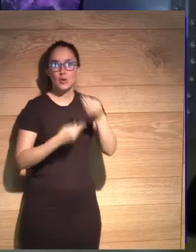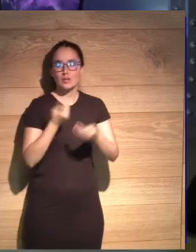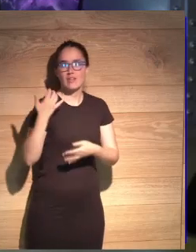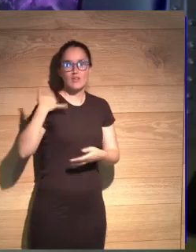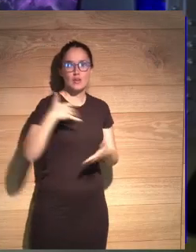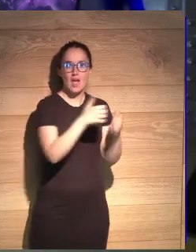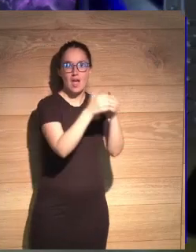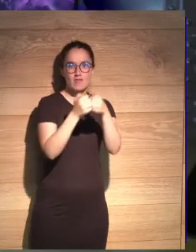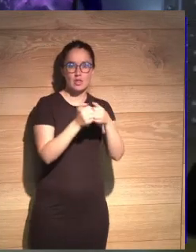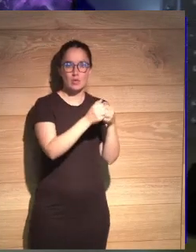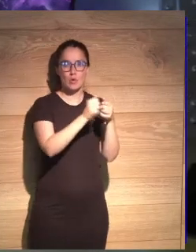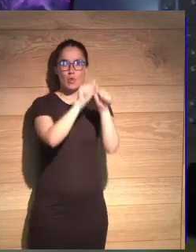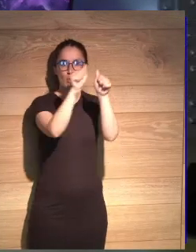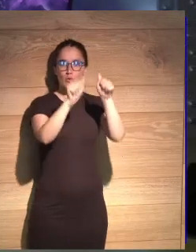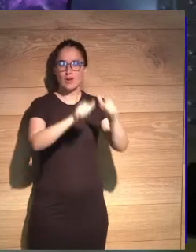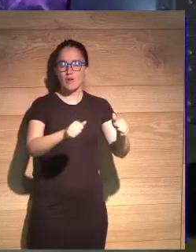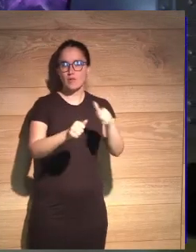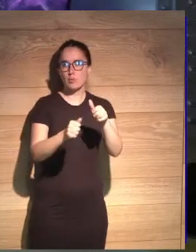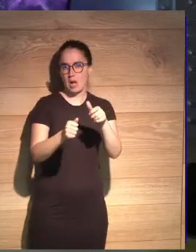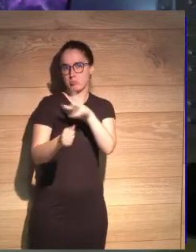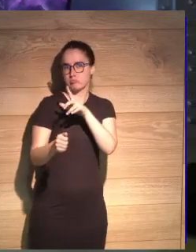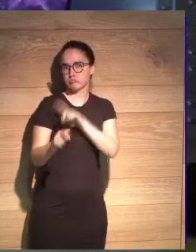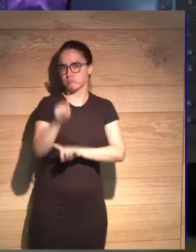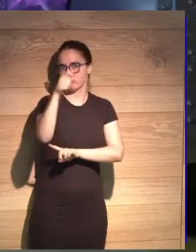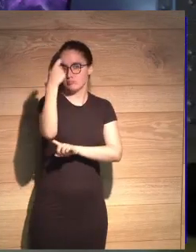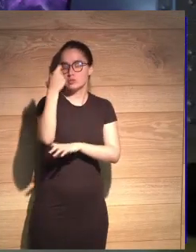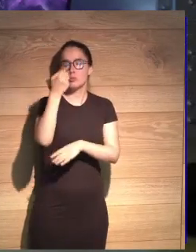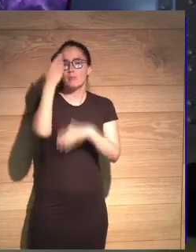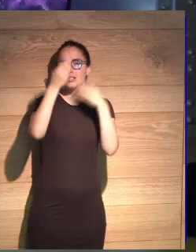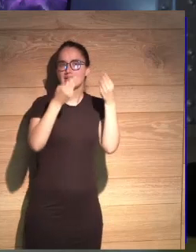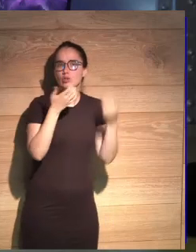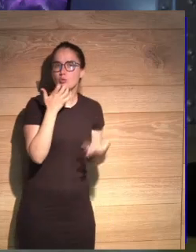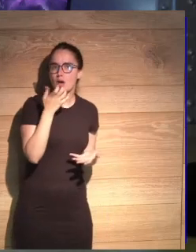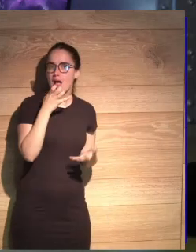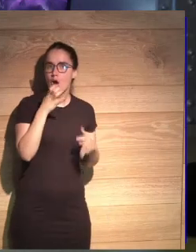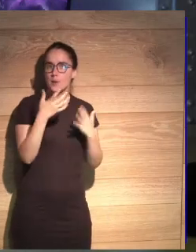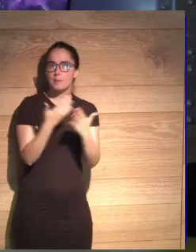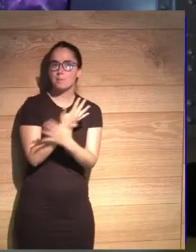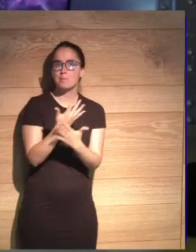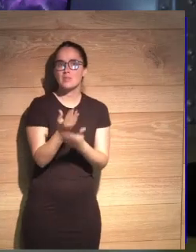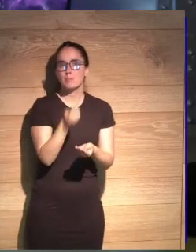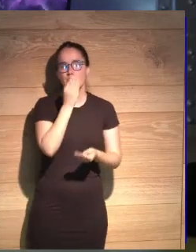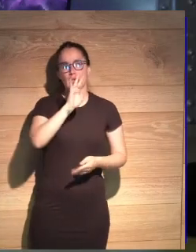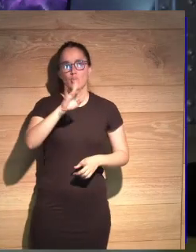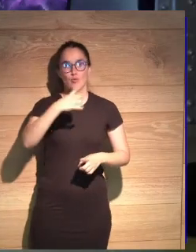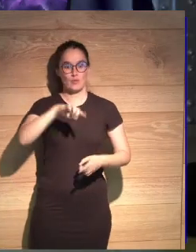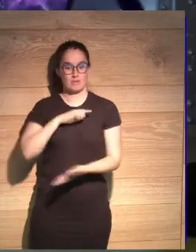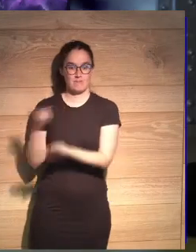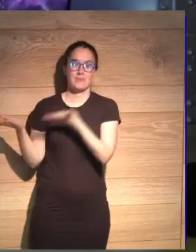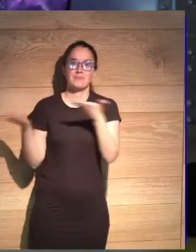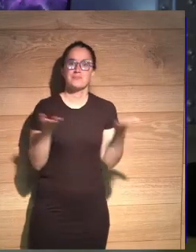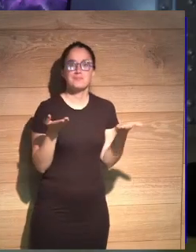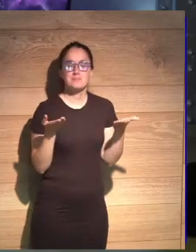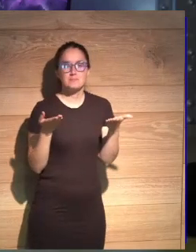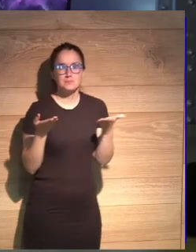There are other fields where gaming is being used in a very fruitful way, and this will be explained